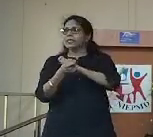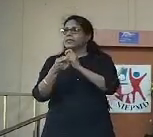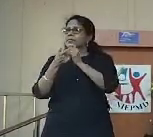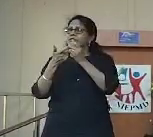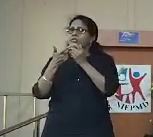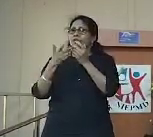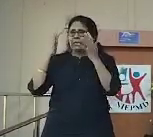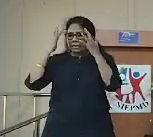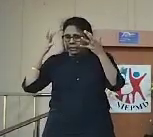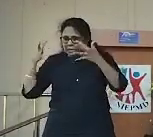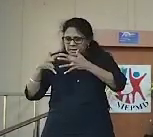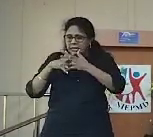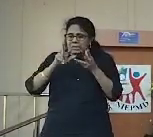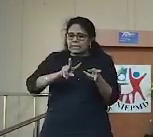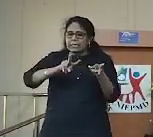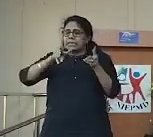focus.